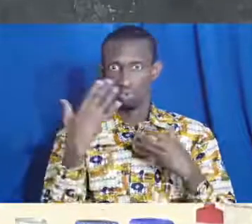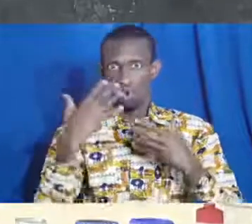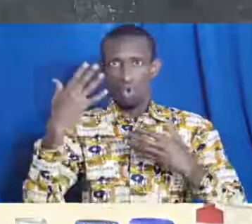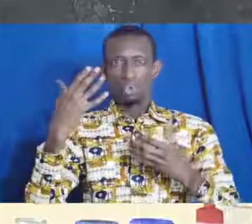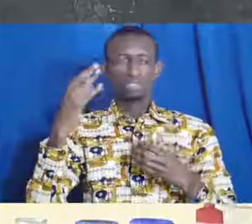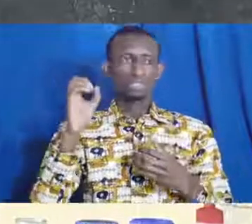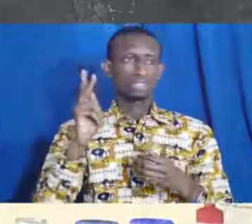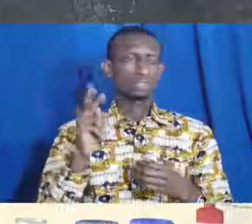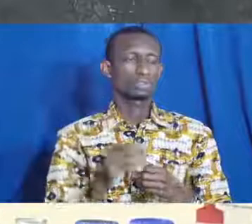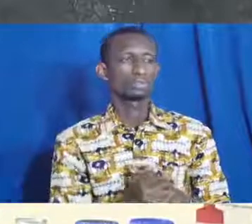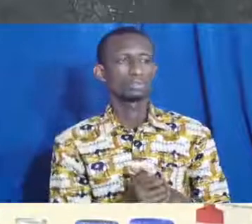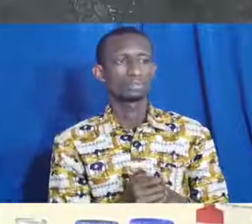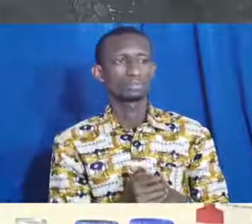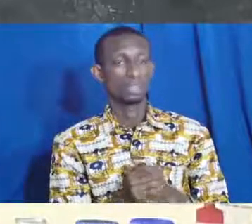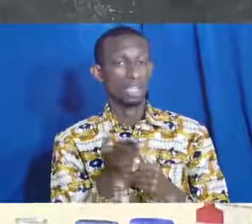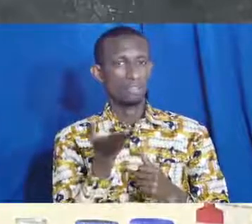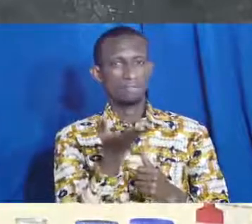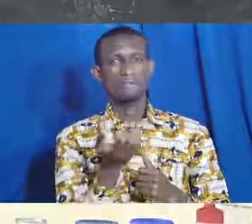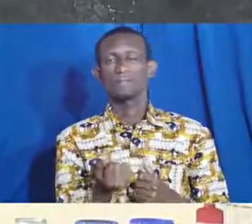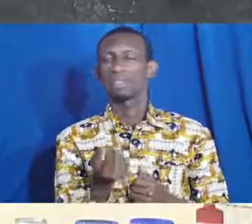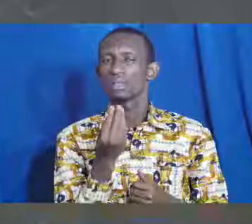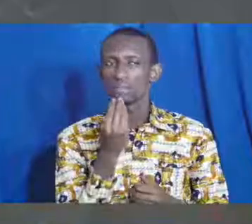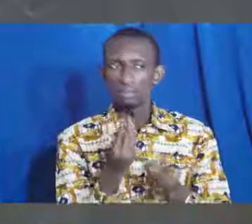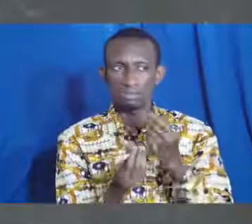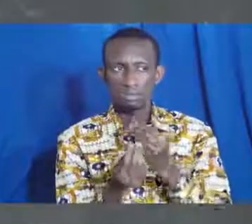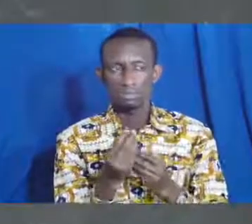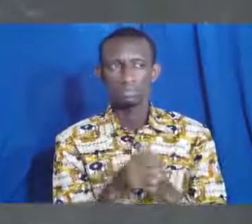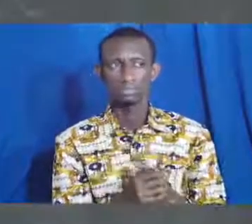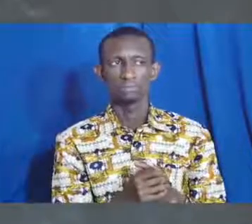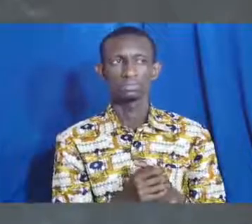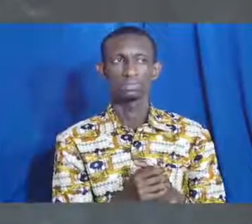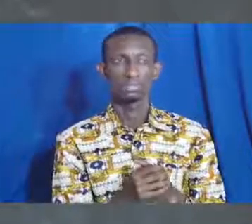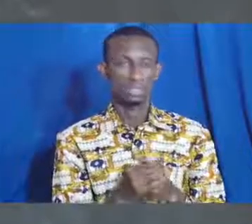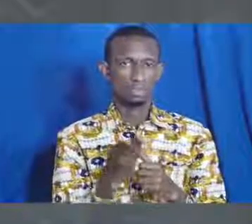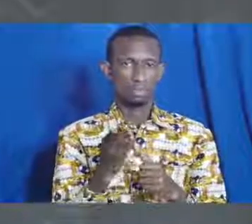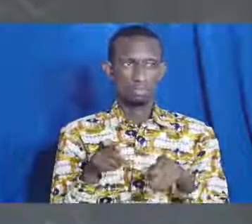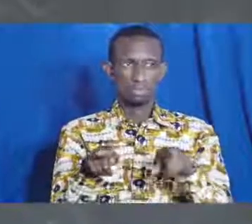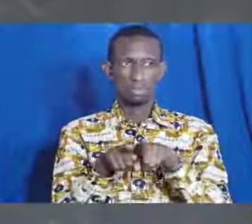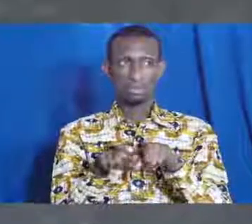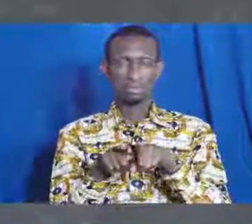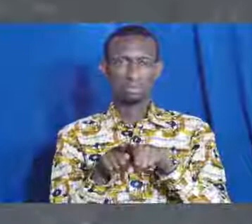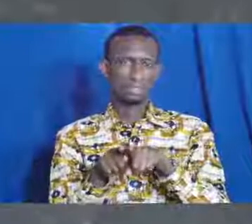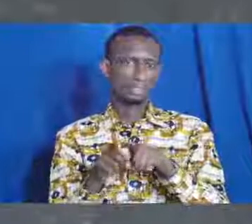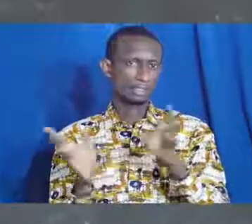in here we have the food, and to be precise, this is a starch, which is